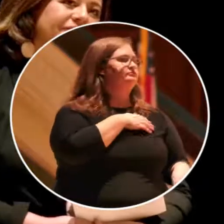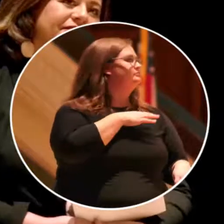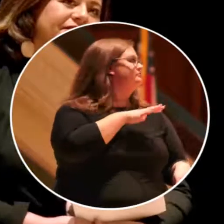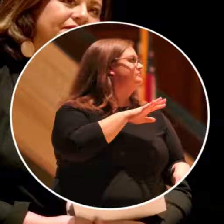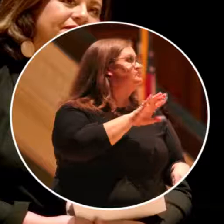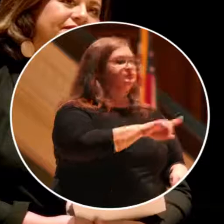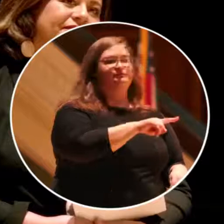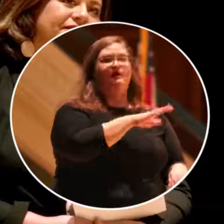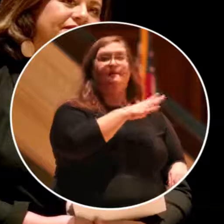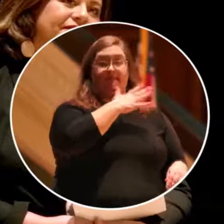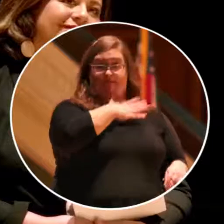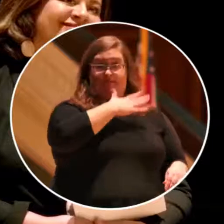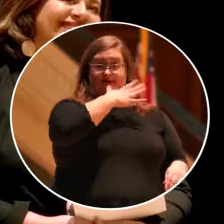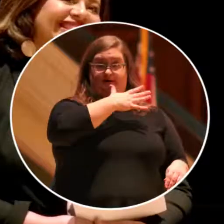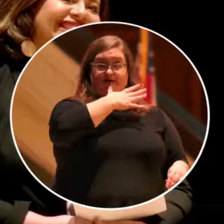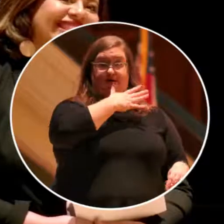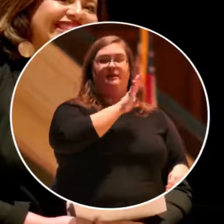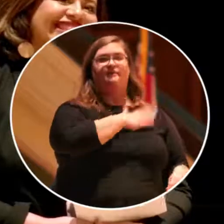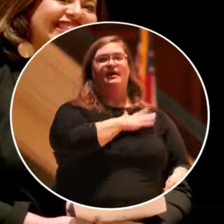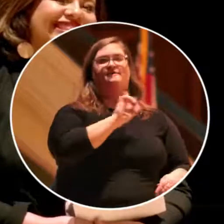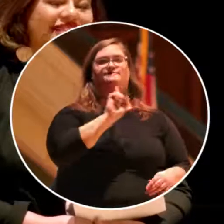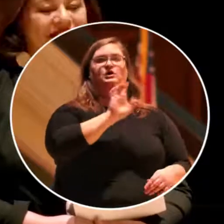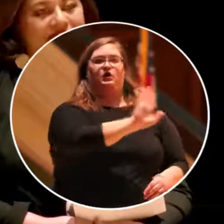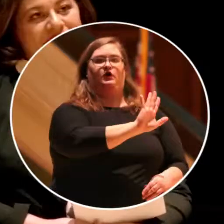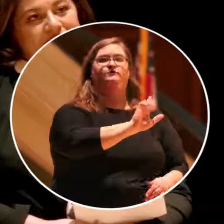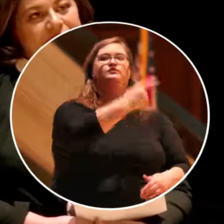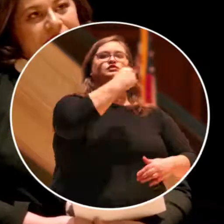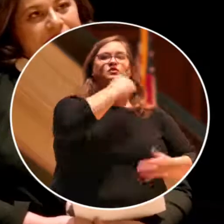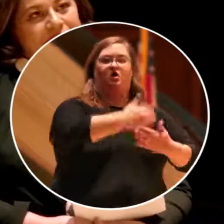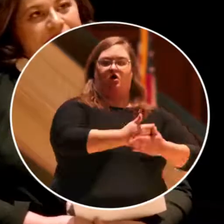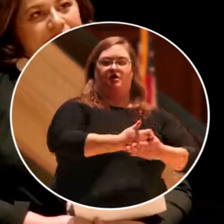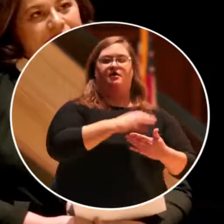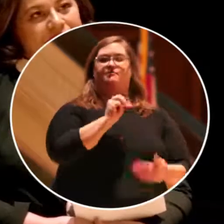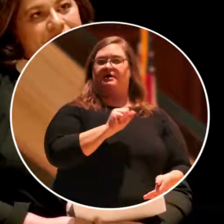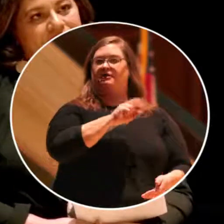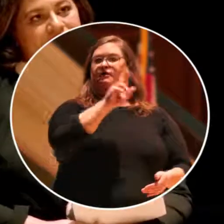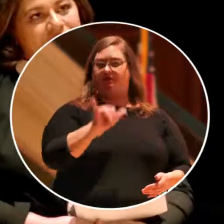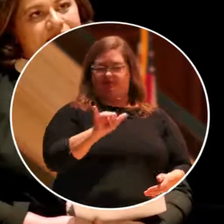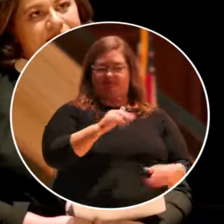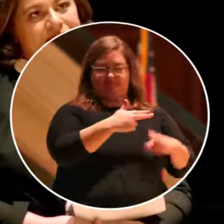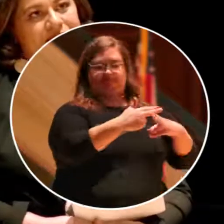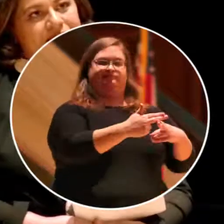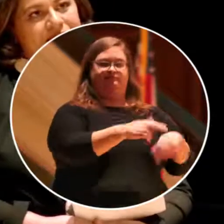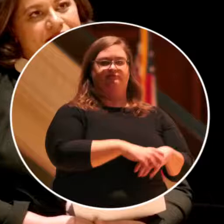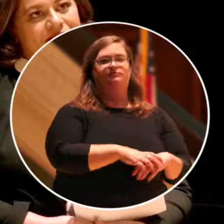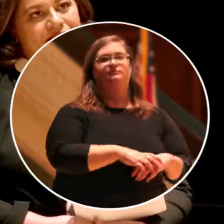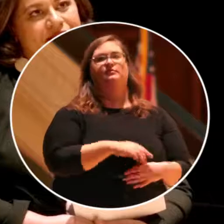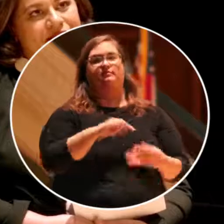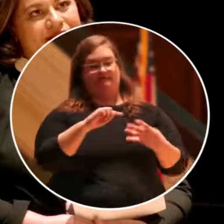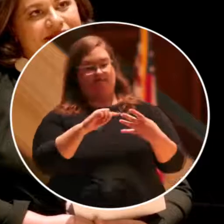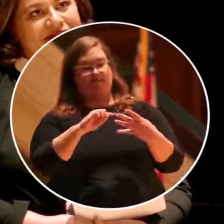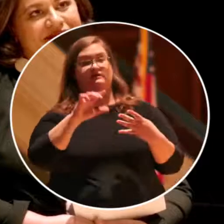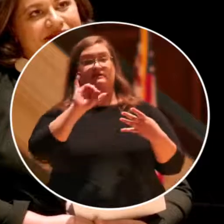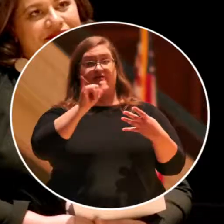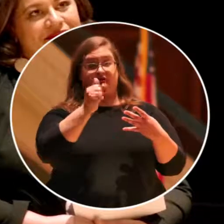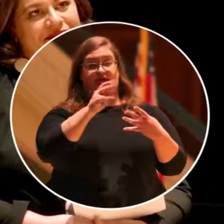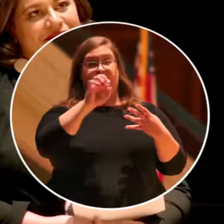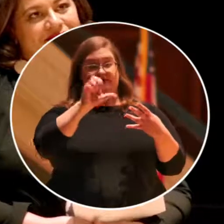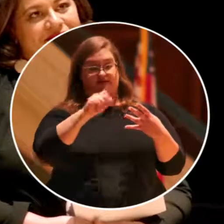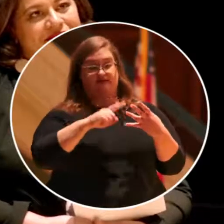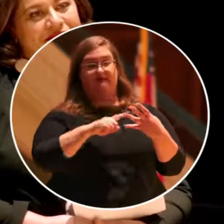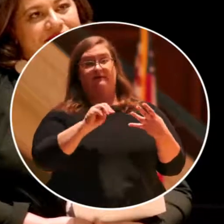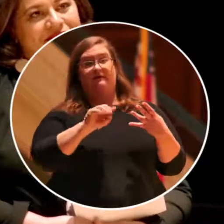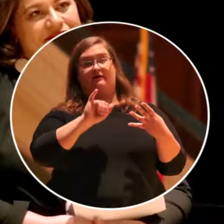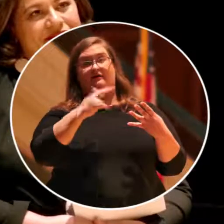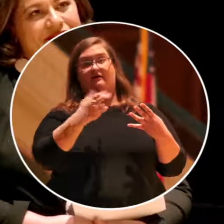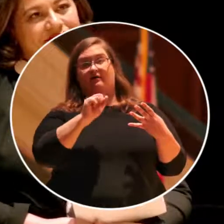sister, Mary. Mary was born a year after Michael, and he was born a year after James. My